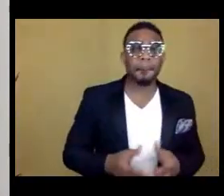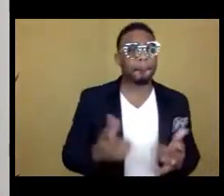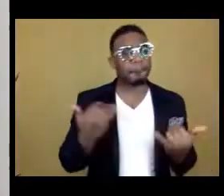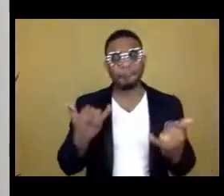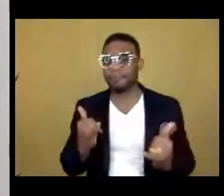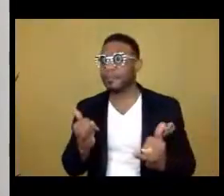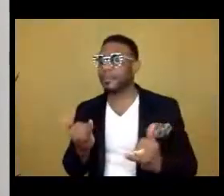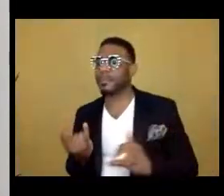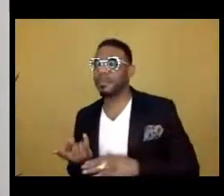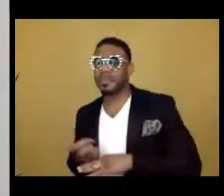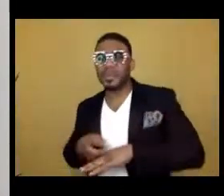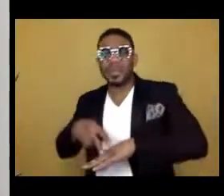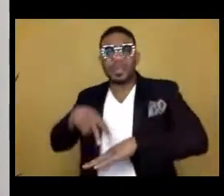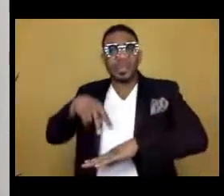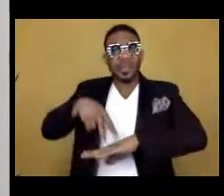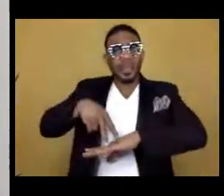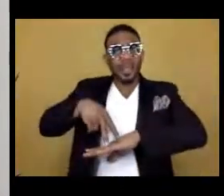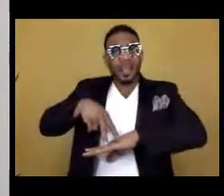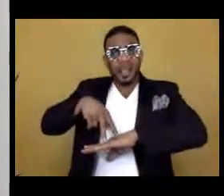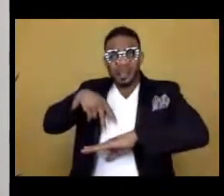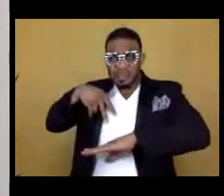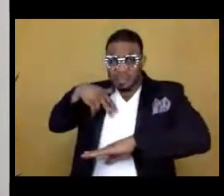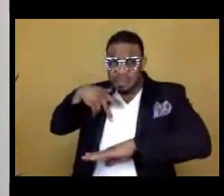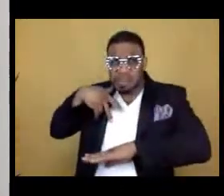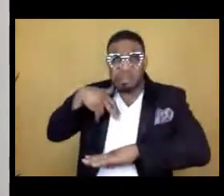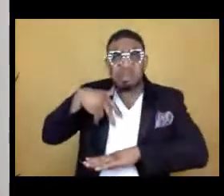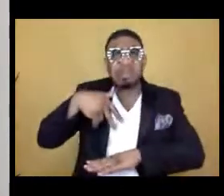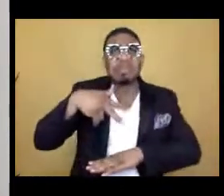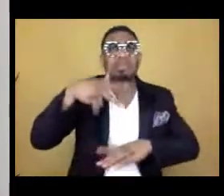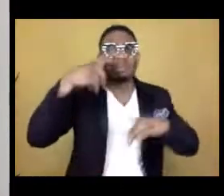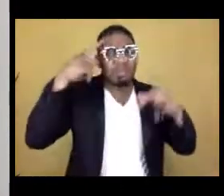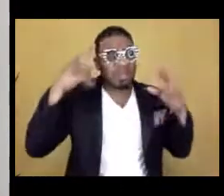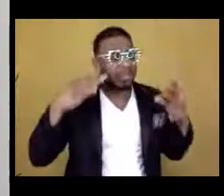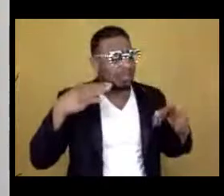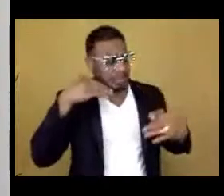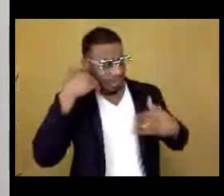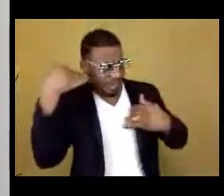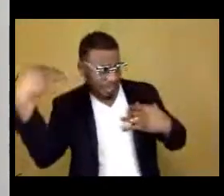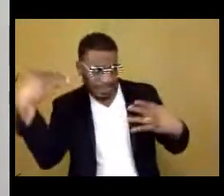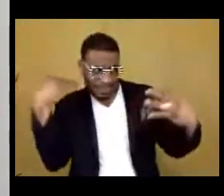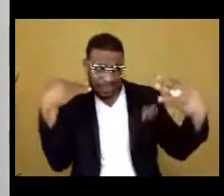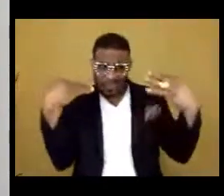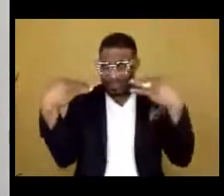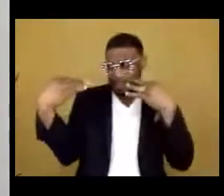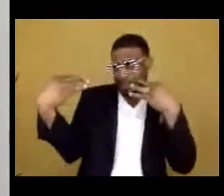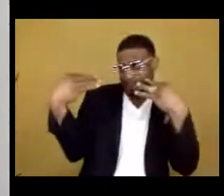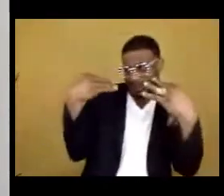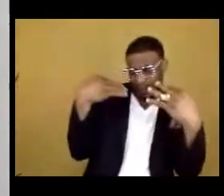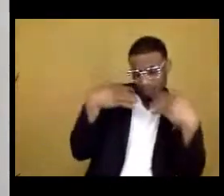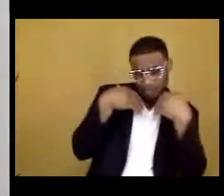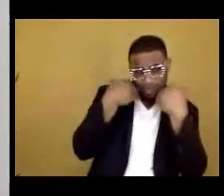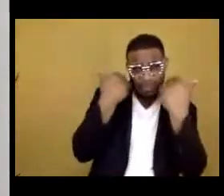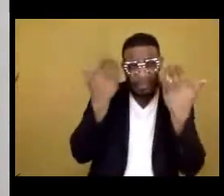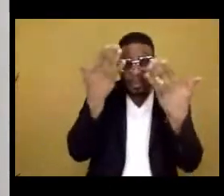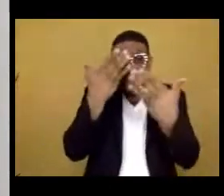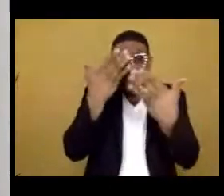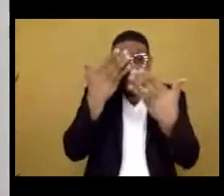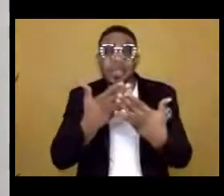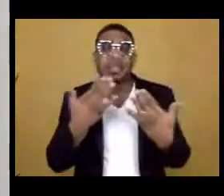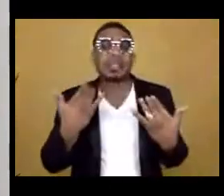Still on she came through the shame that flushed her face, and still